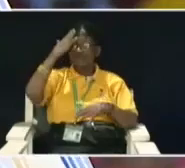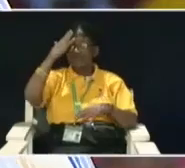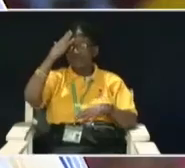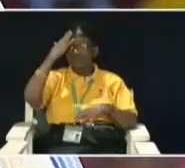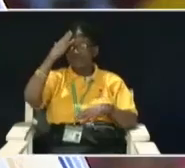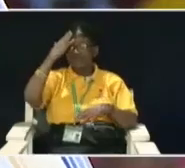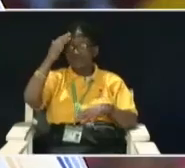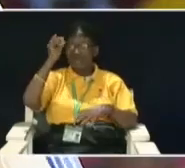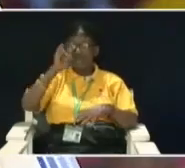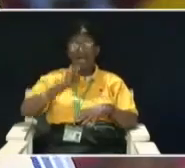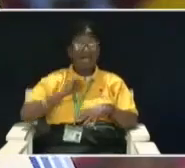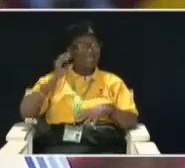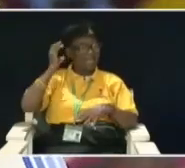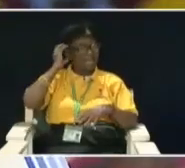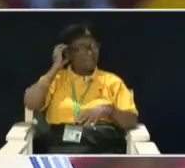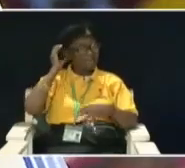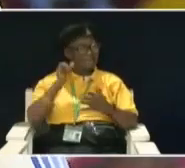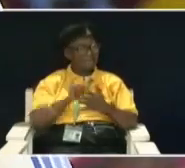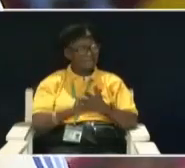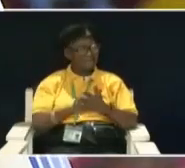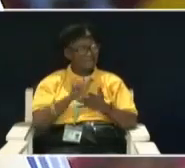I heard that someone said